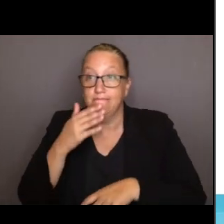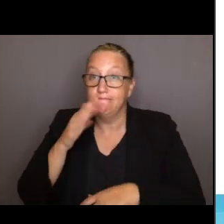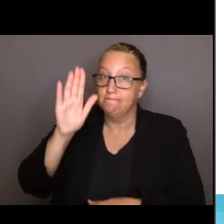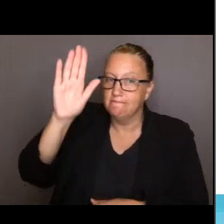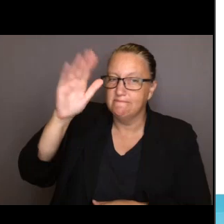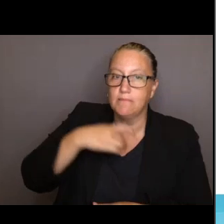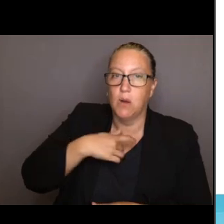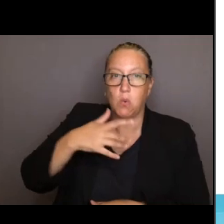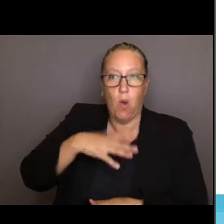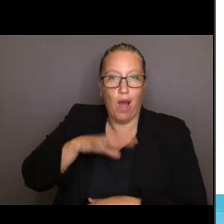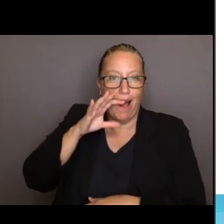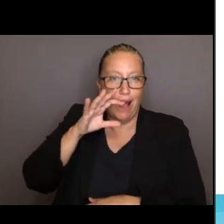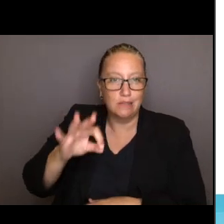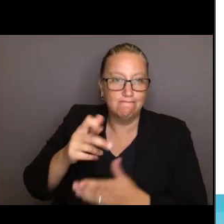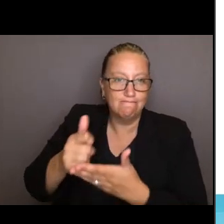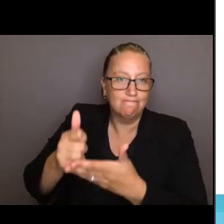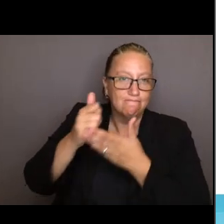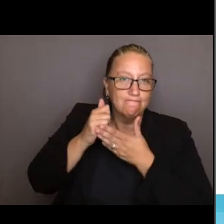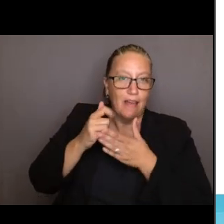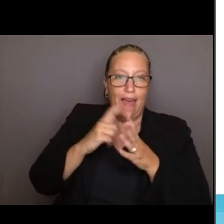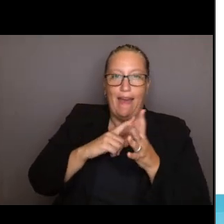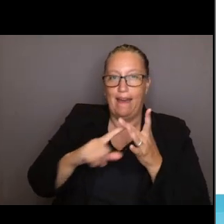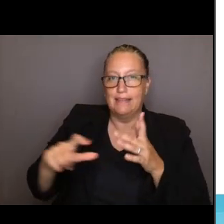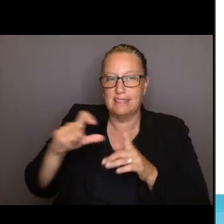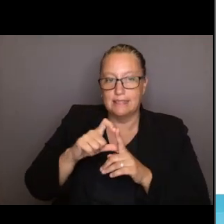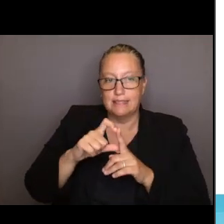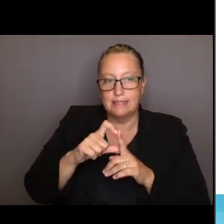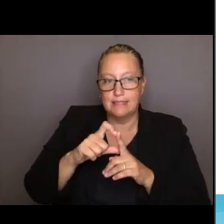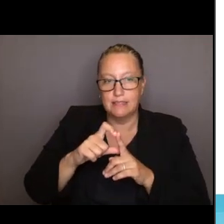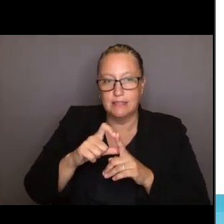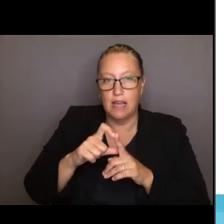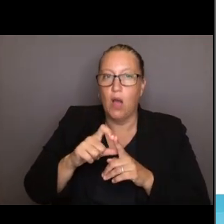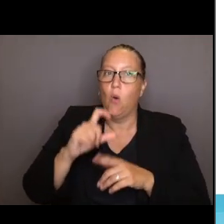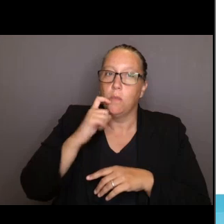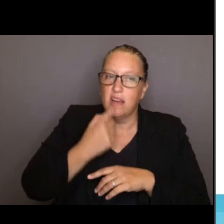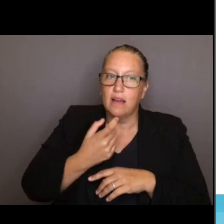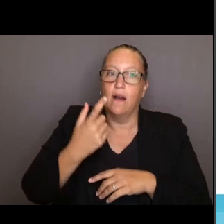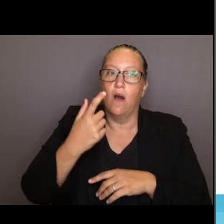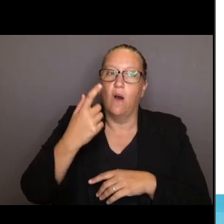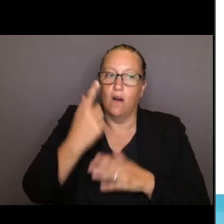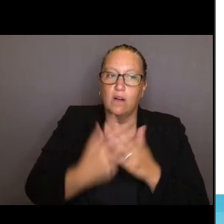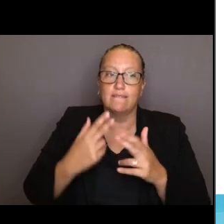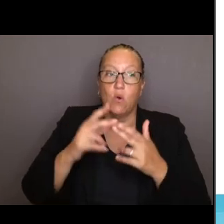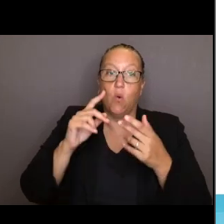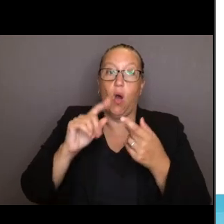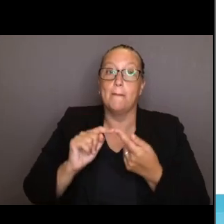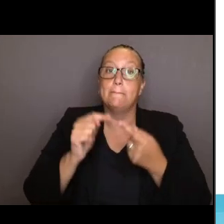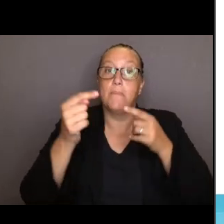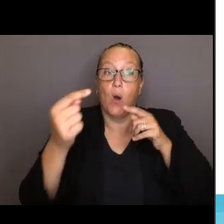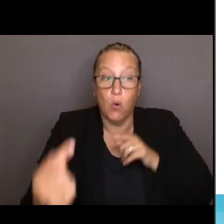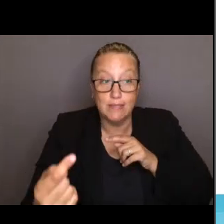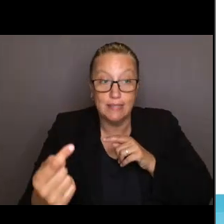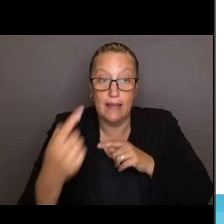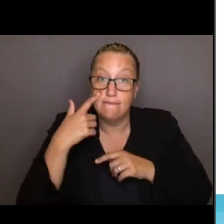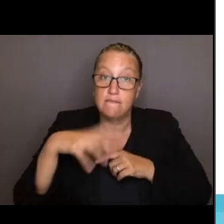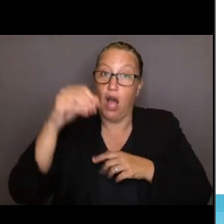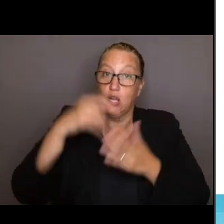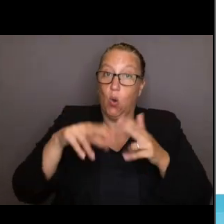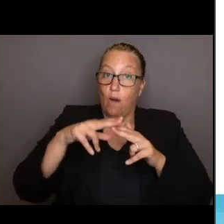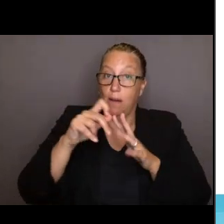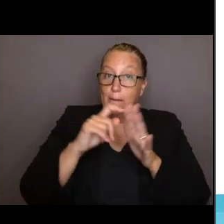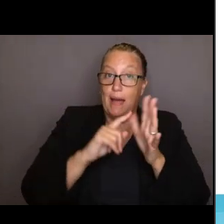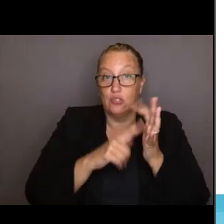aid, it is for the reasons of opposing a finding of paternity by the court, or to seek an order